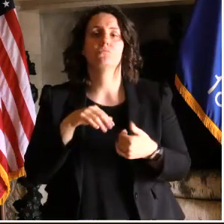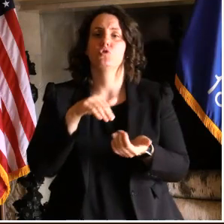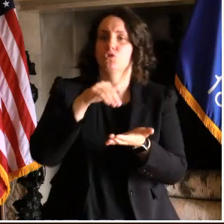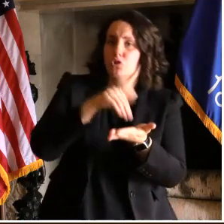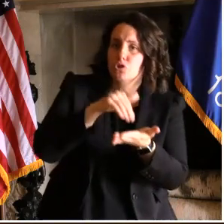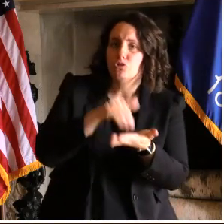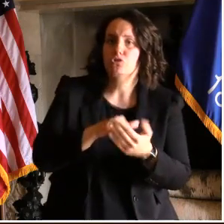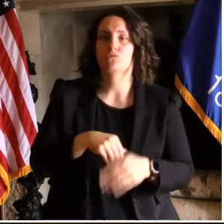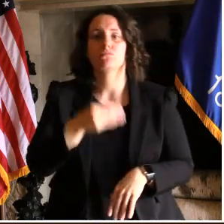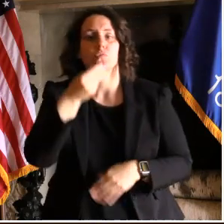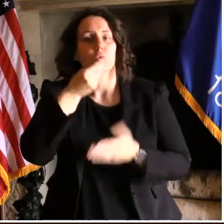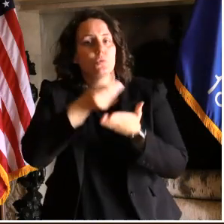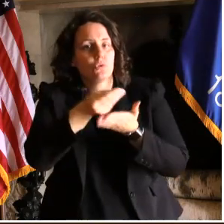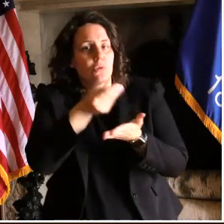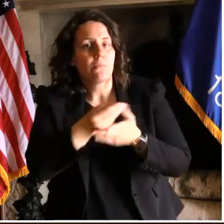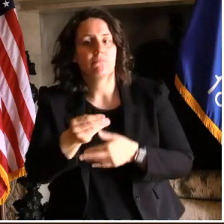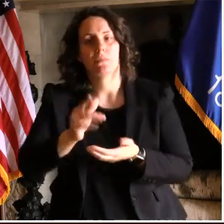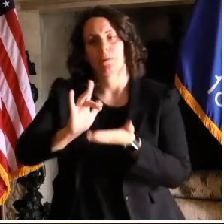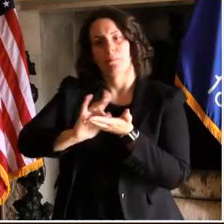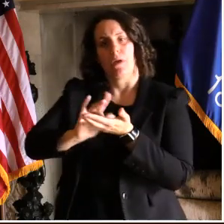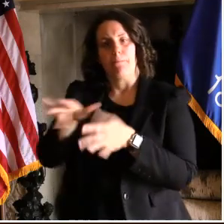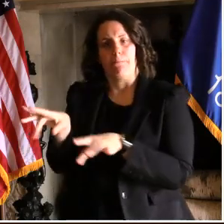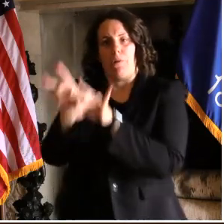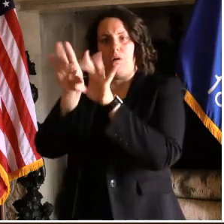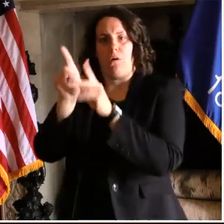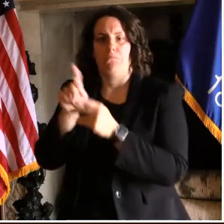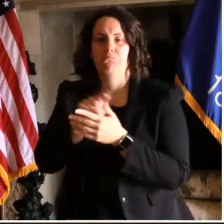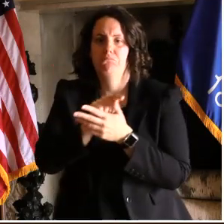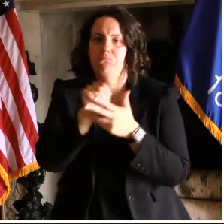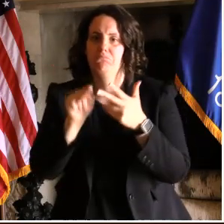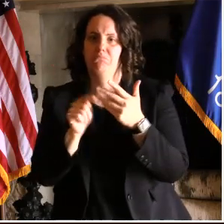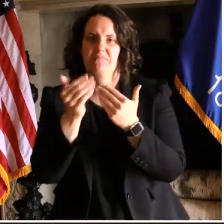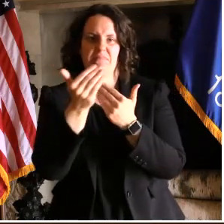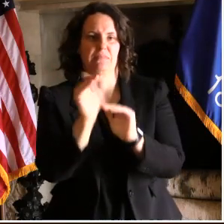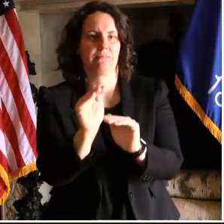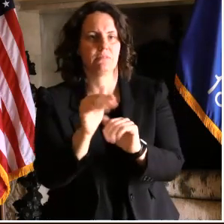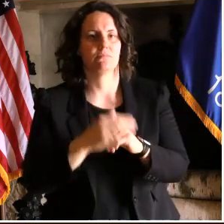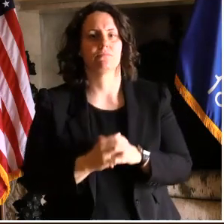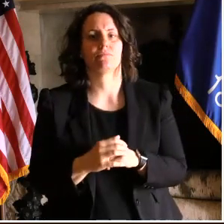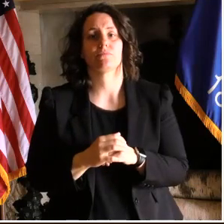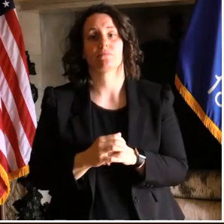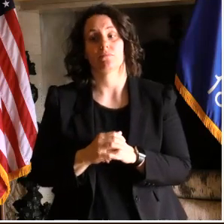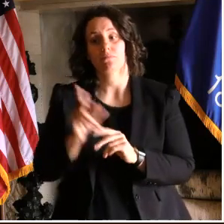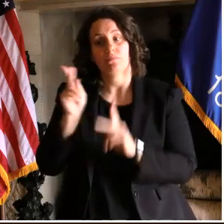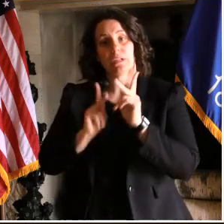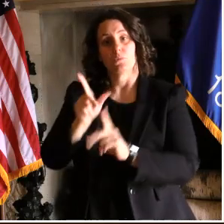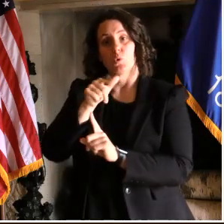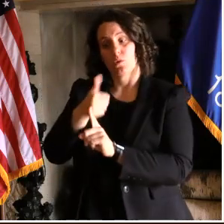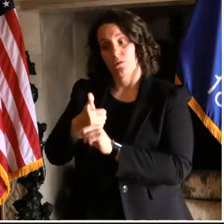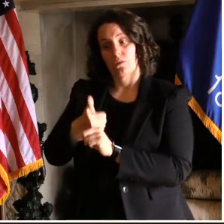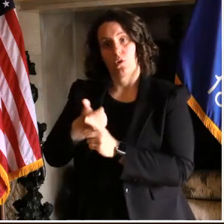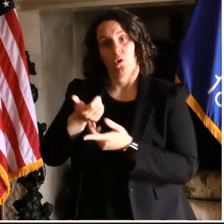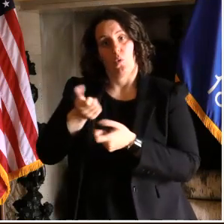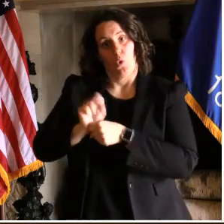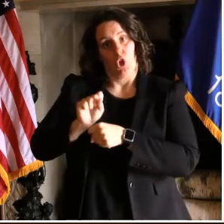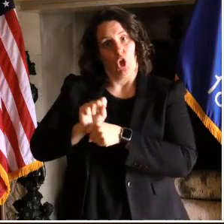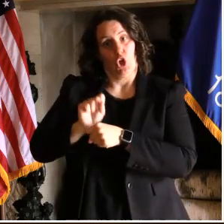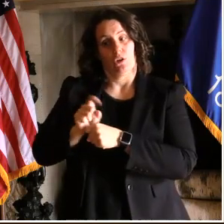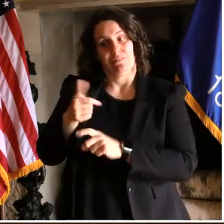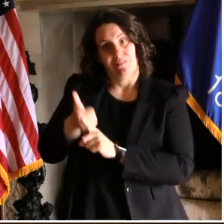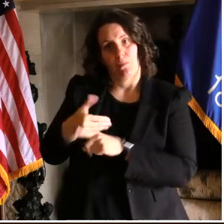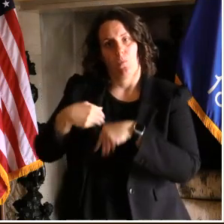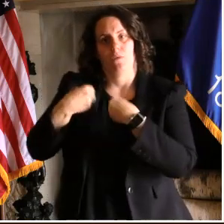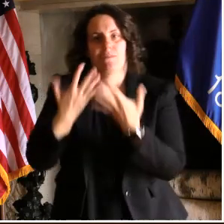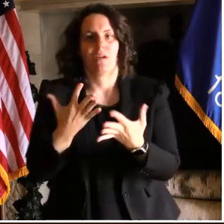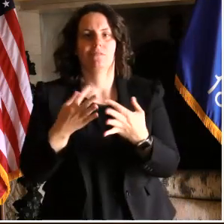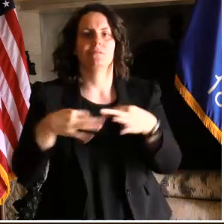medication. Workers providing essential care or services in our communities will be allowed to continue to travel to and